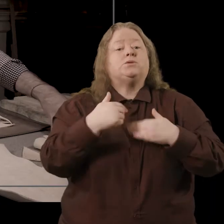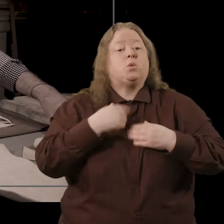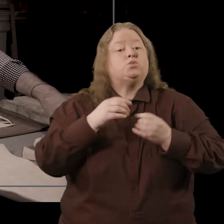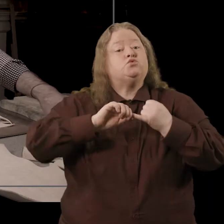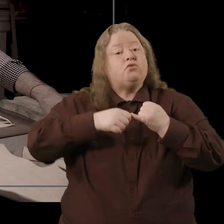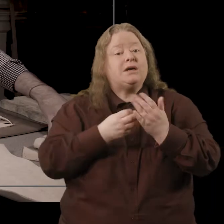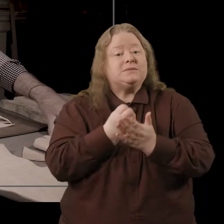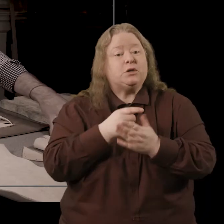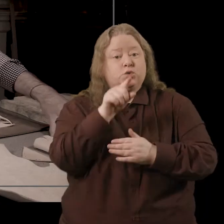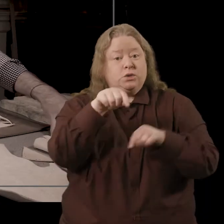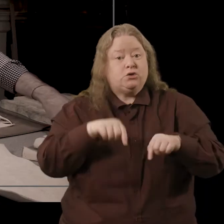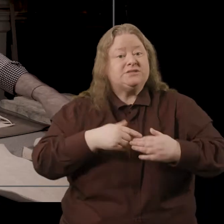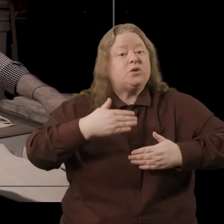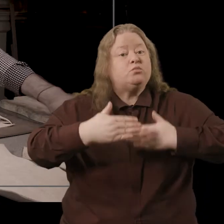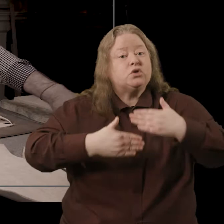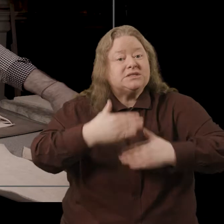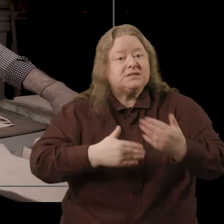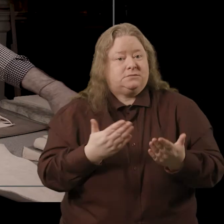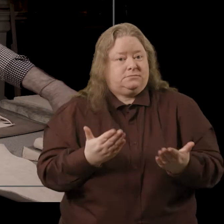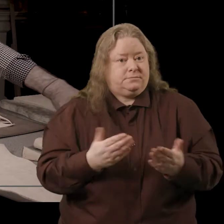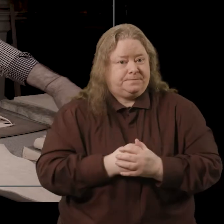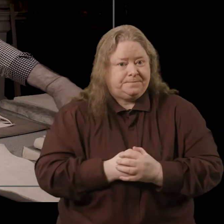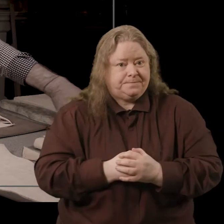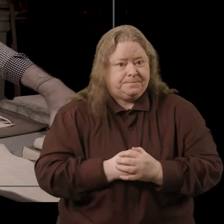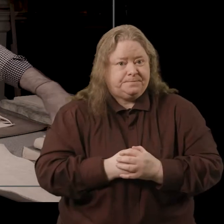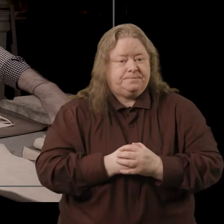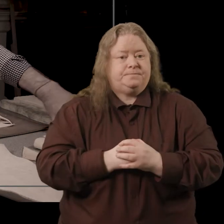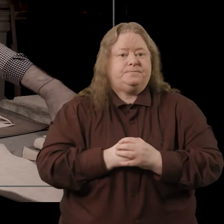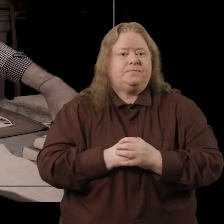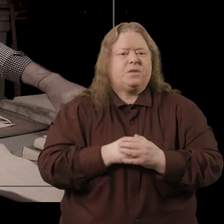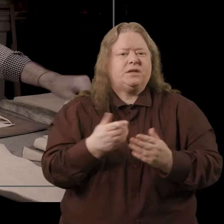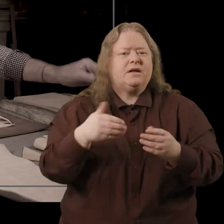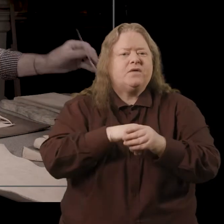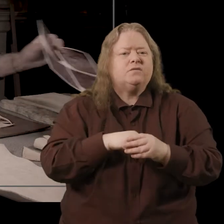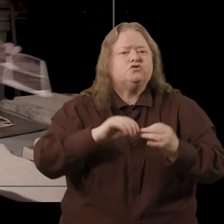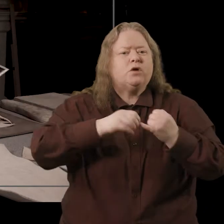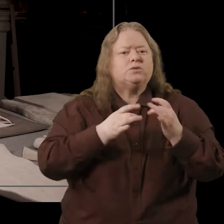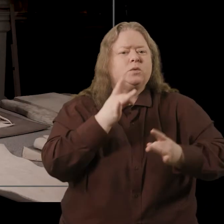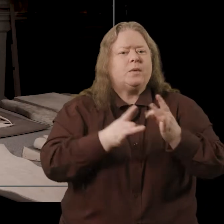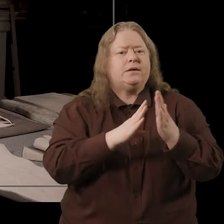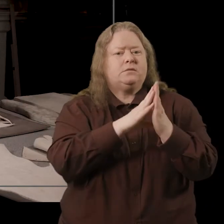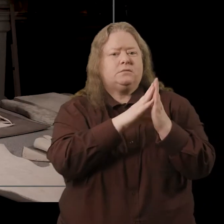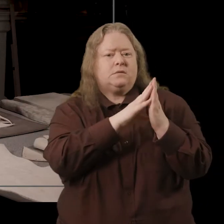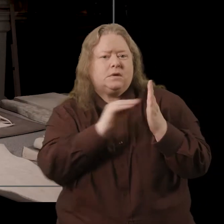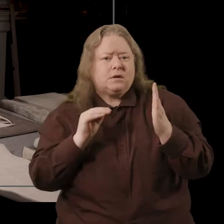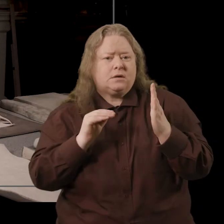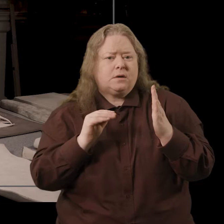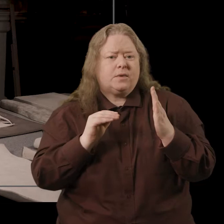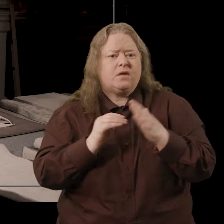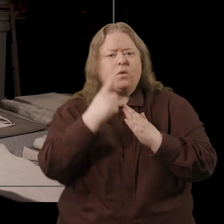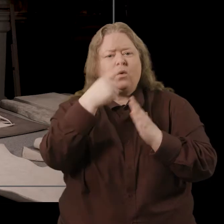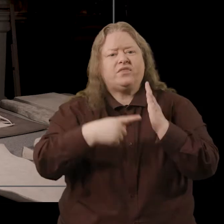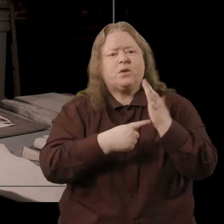try and explain to you here is the process which is involved in trying to make a replica of